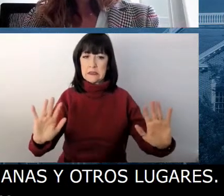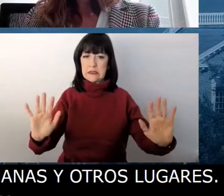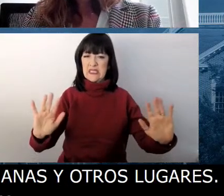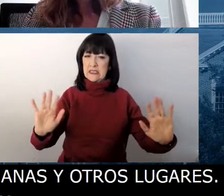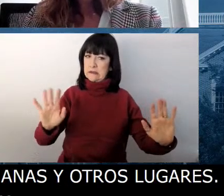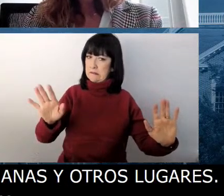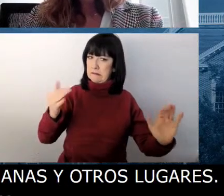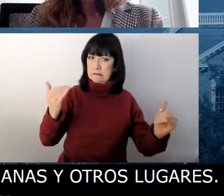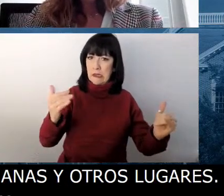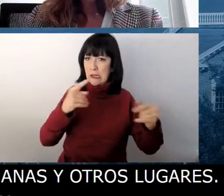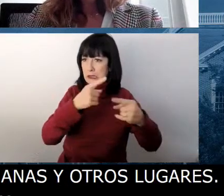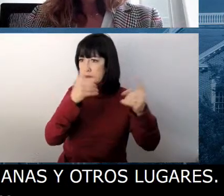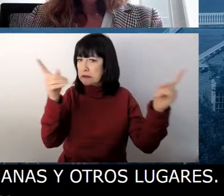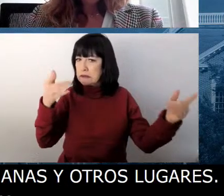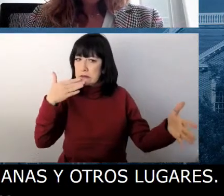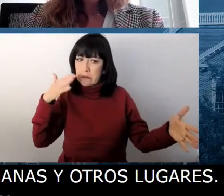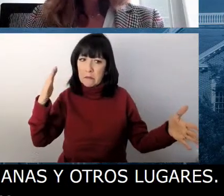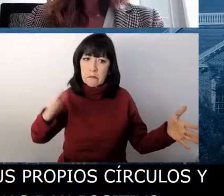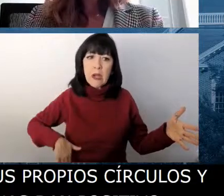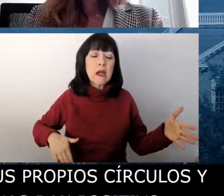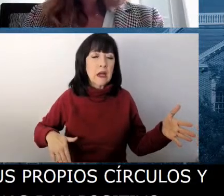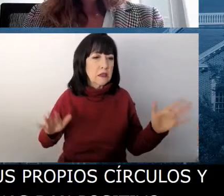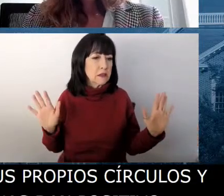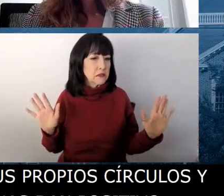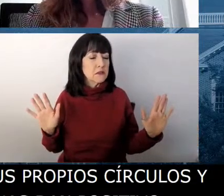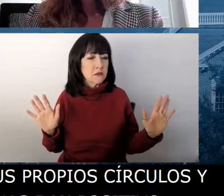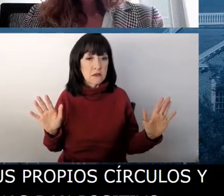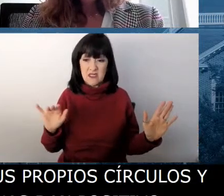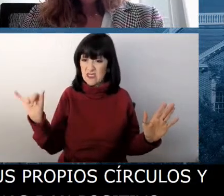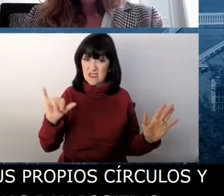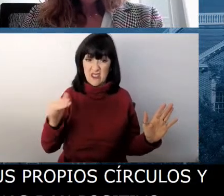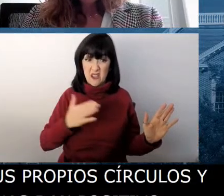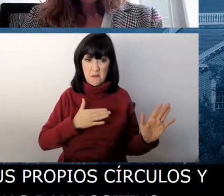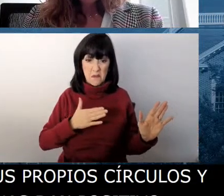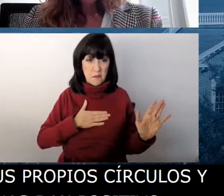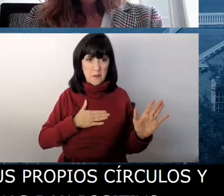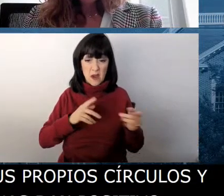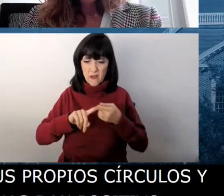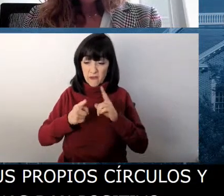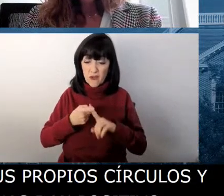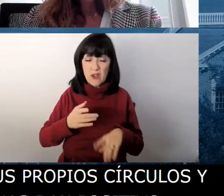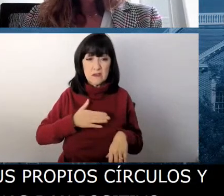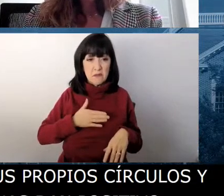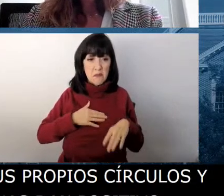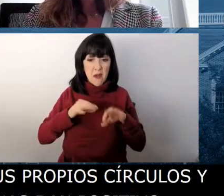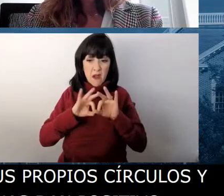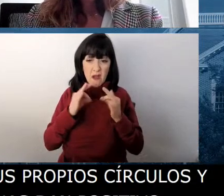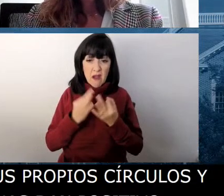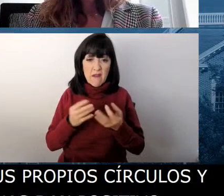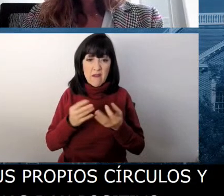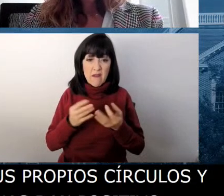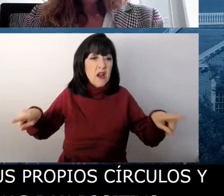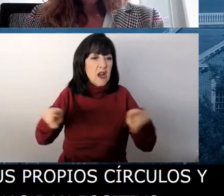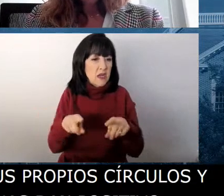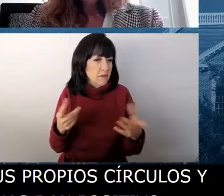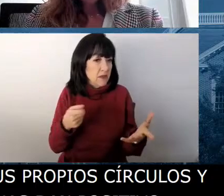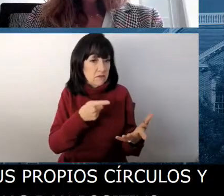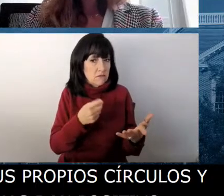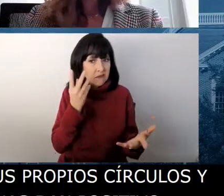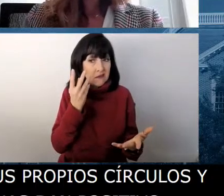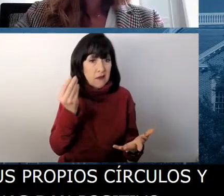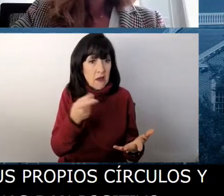awareness, I think, hammers home the need to do, really a small thing and wear a mask when you're in public